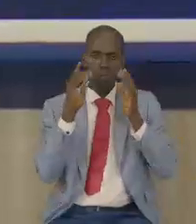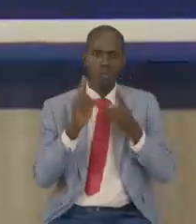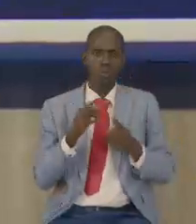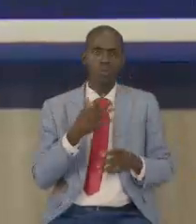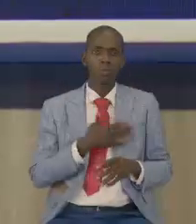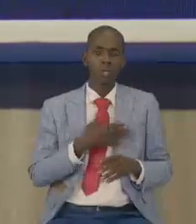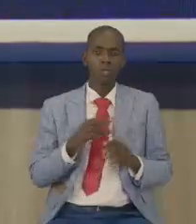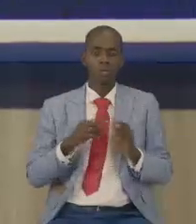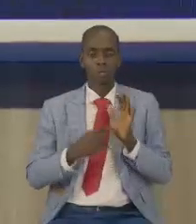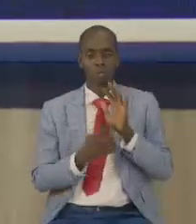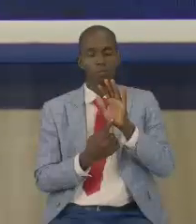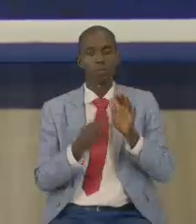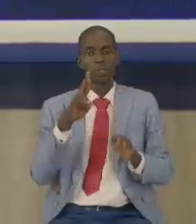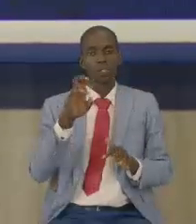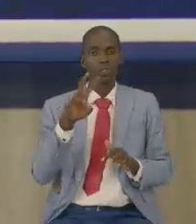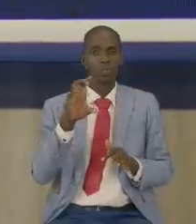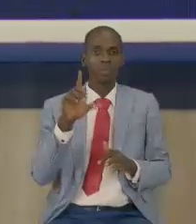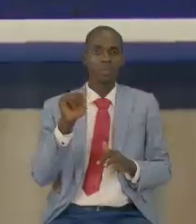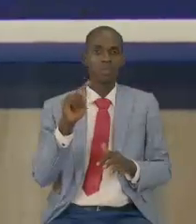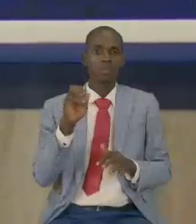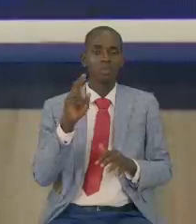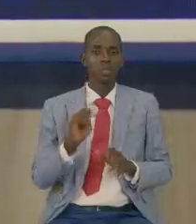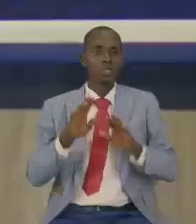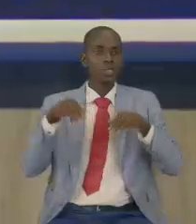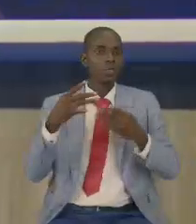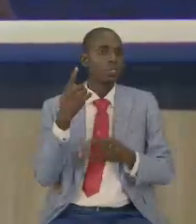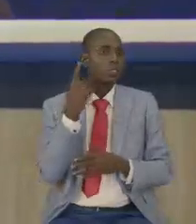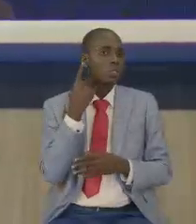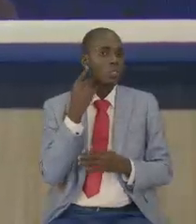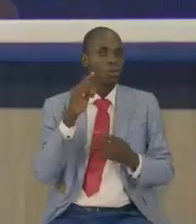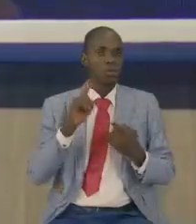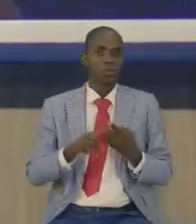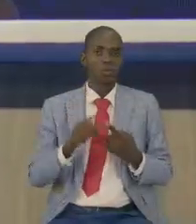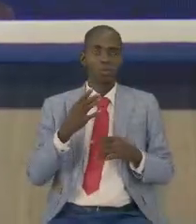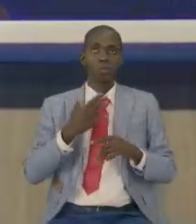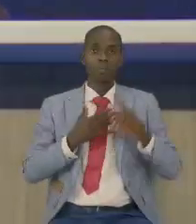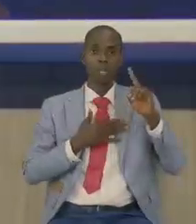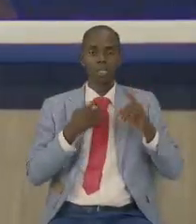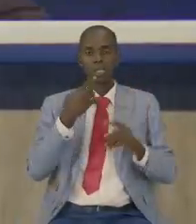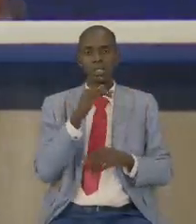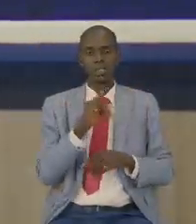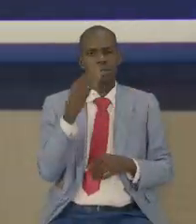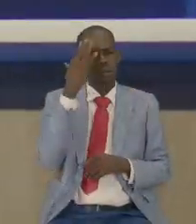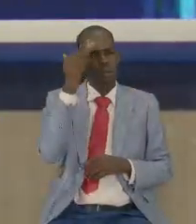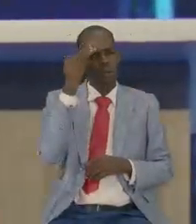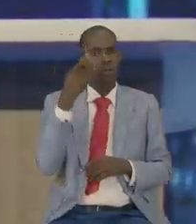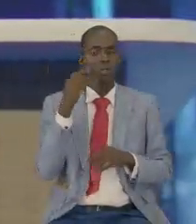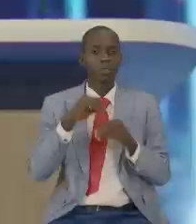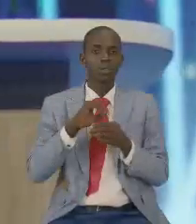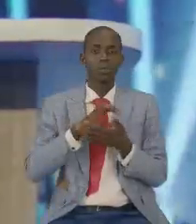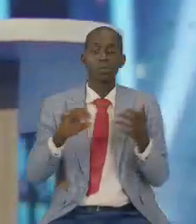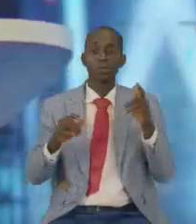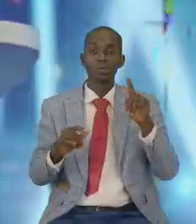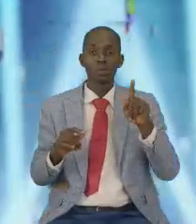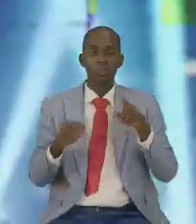thine ear unto my sayings. Why? Look at verse 21. In verse 21, let them not